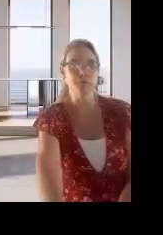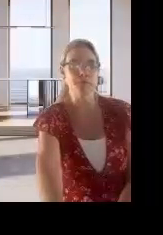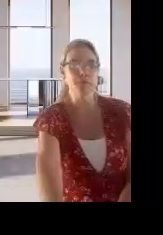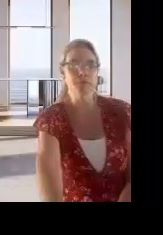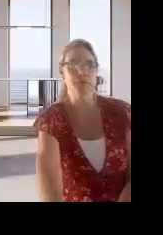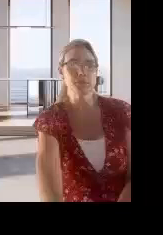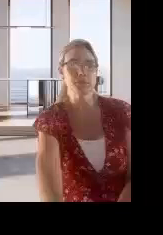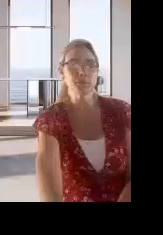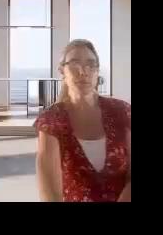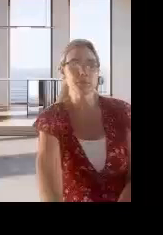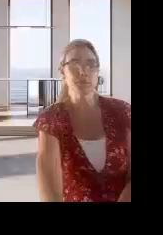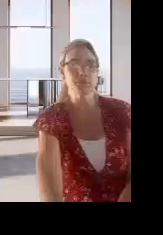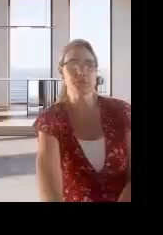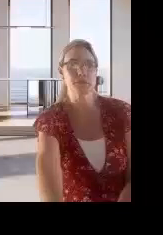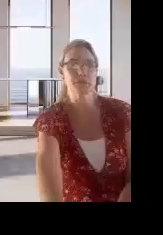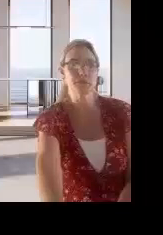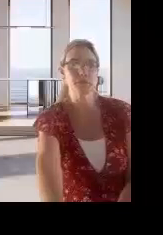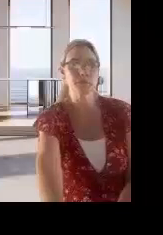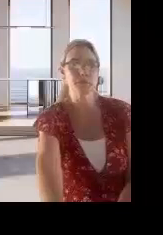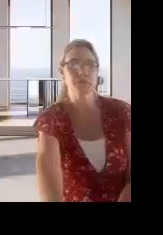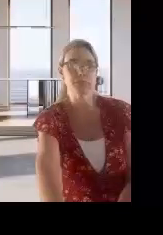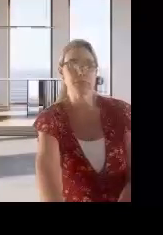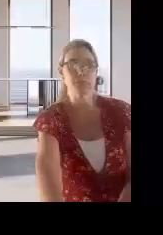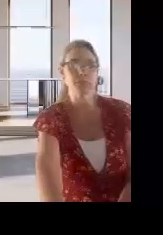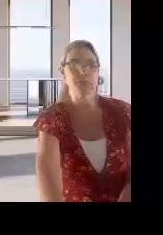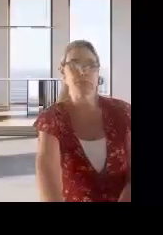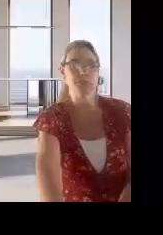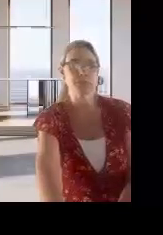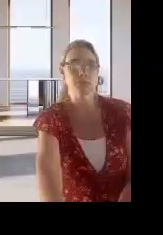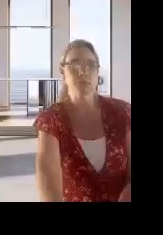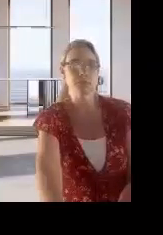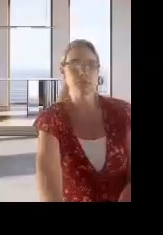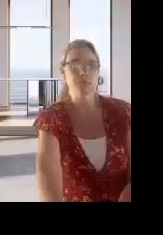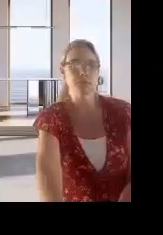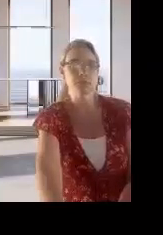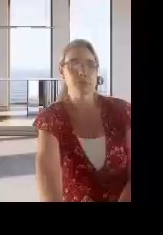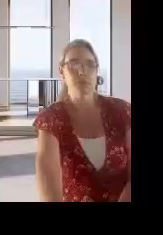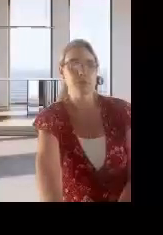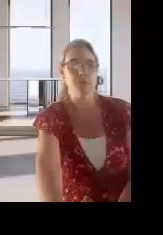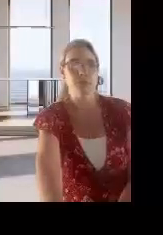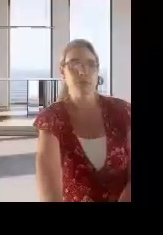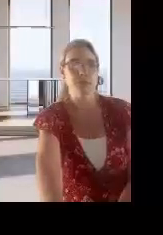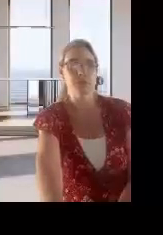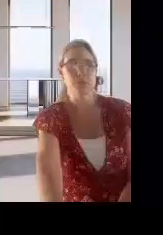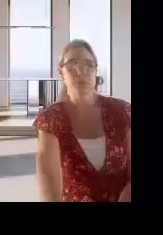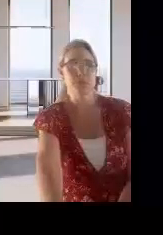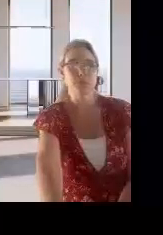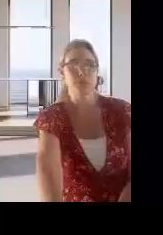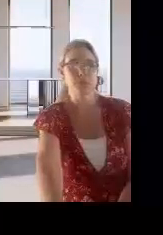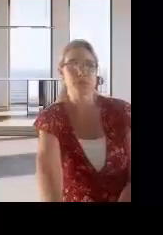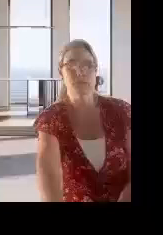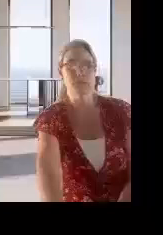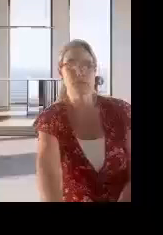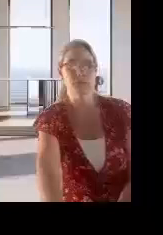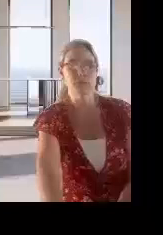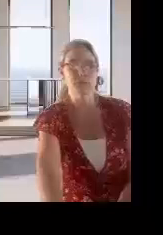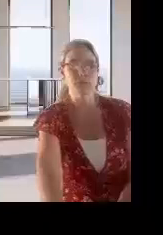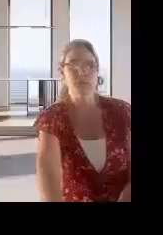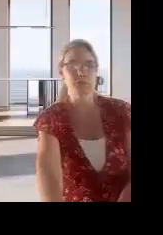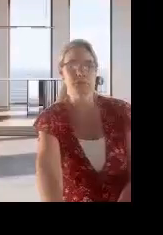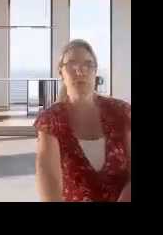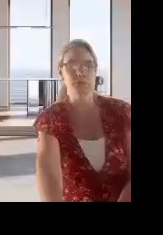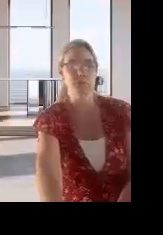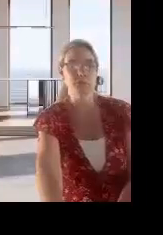Green, it would be something I'd very much like to work together on with Trustee Green. So I think we'll take it back. Thank you.